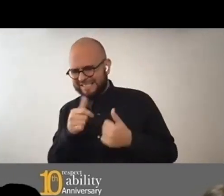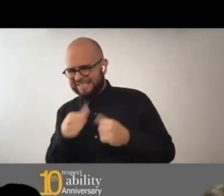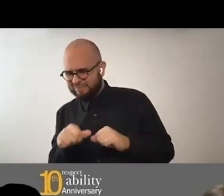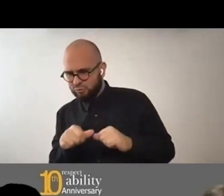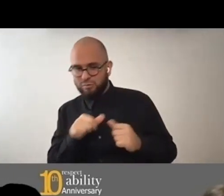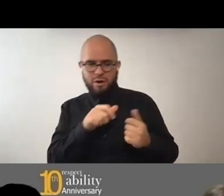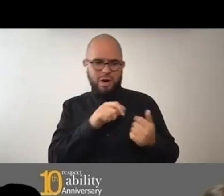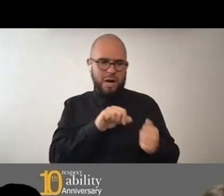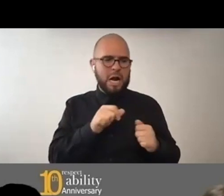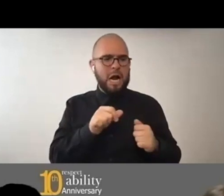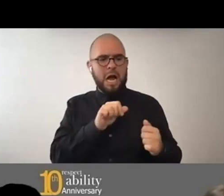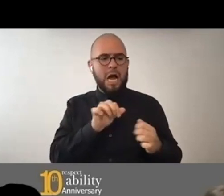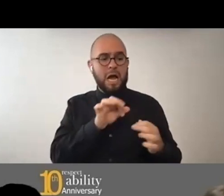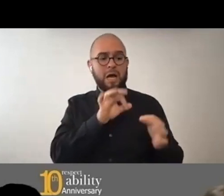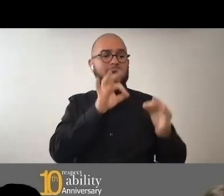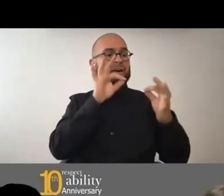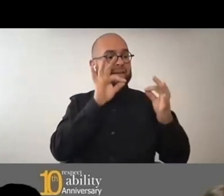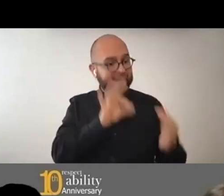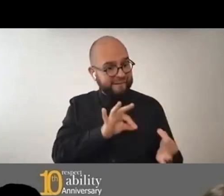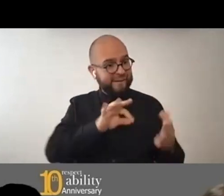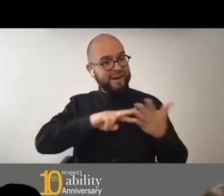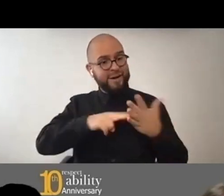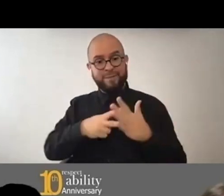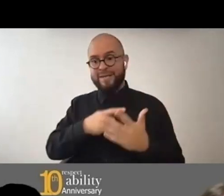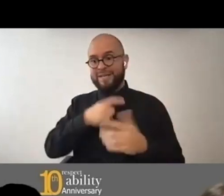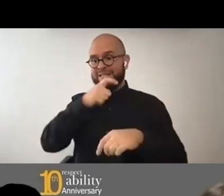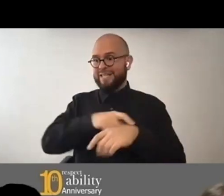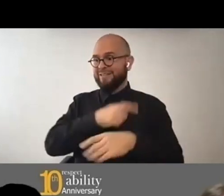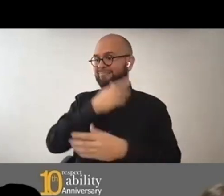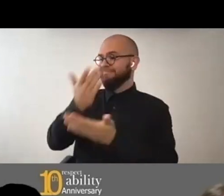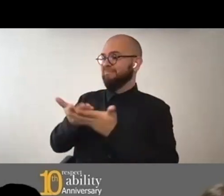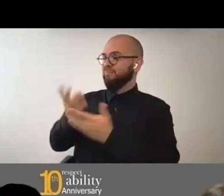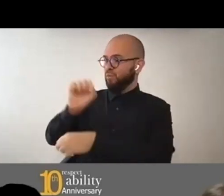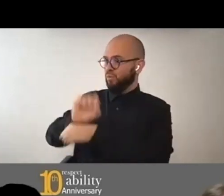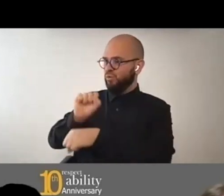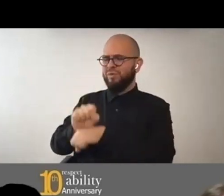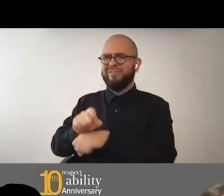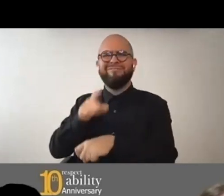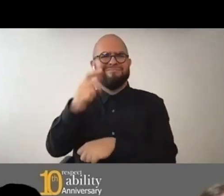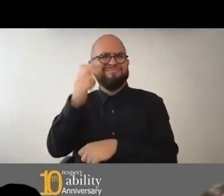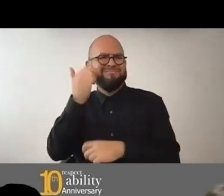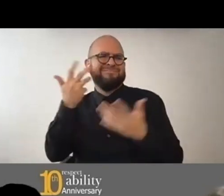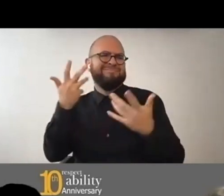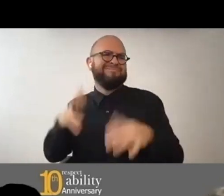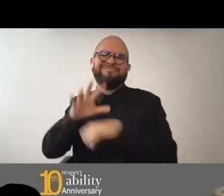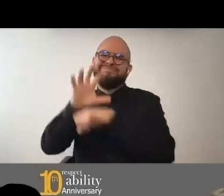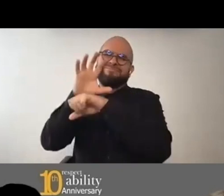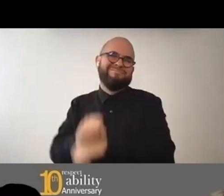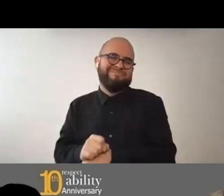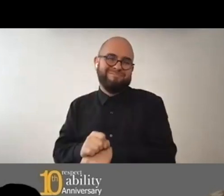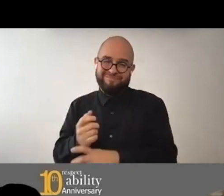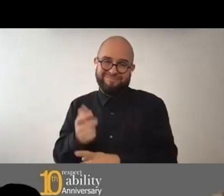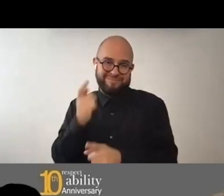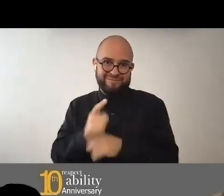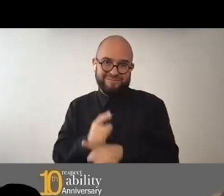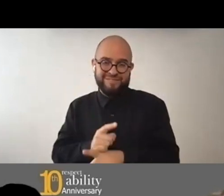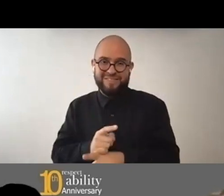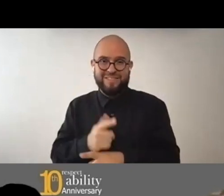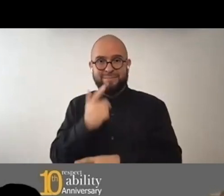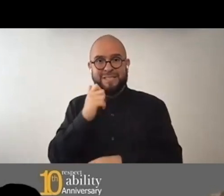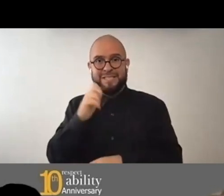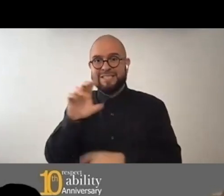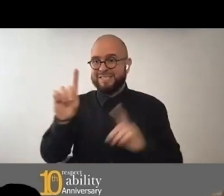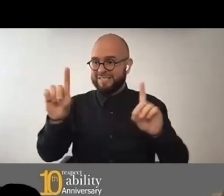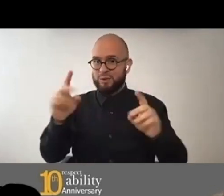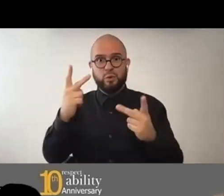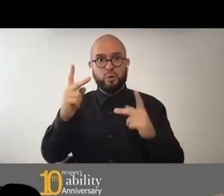work environment what works for you, because the same accommodation and that works for someone else may not be what works for you,